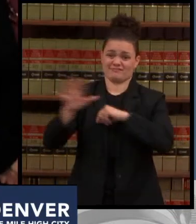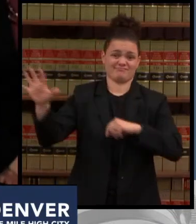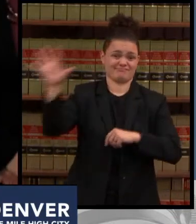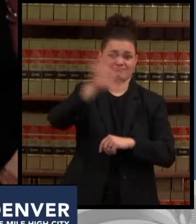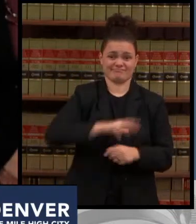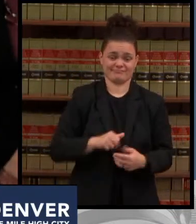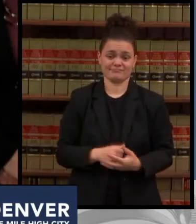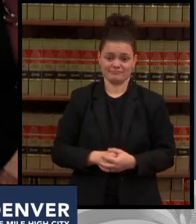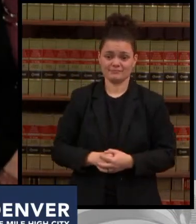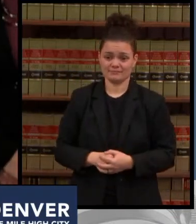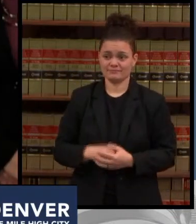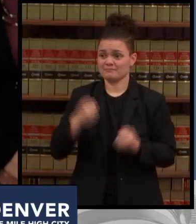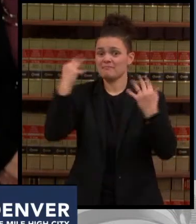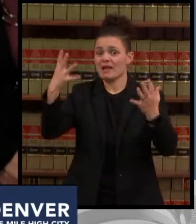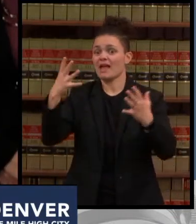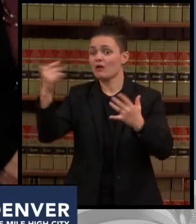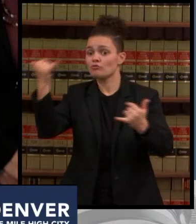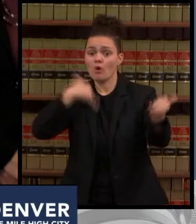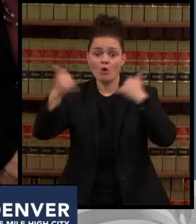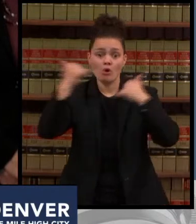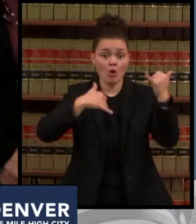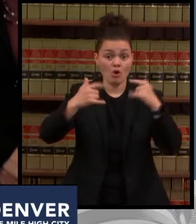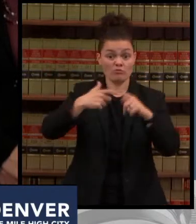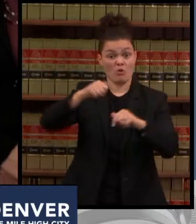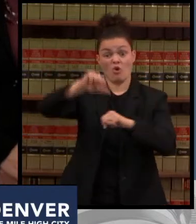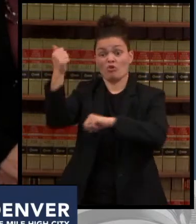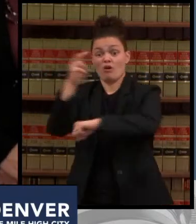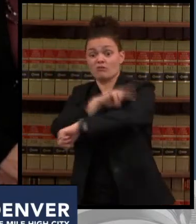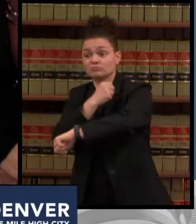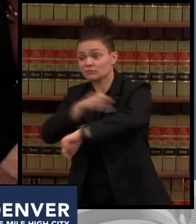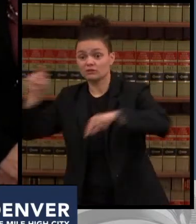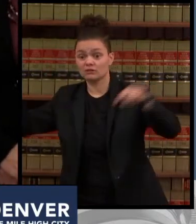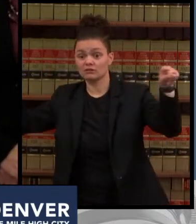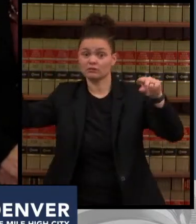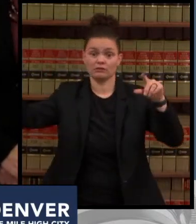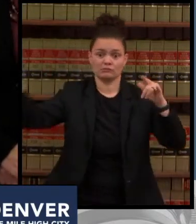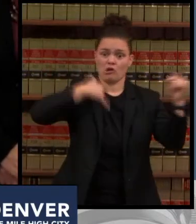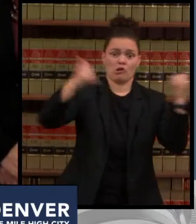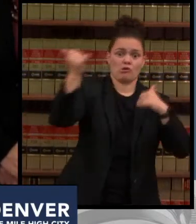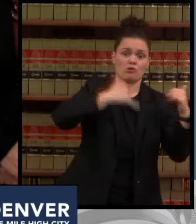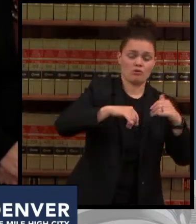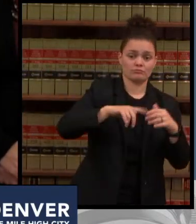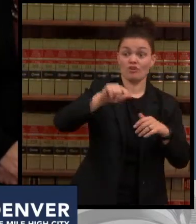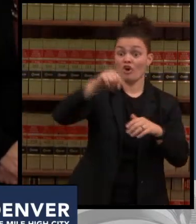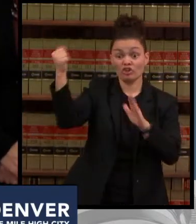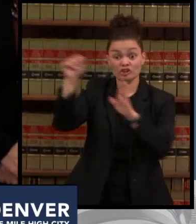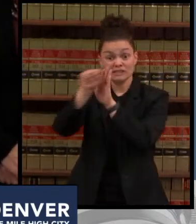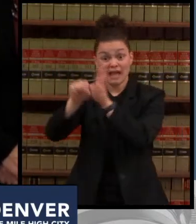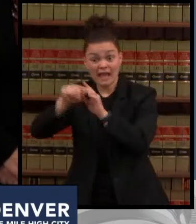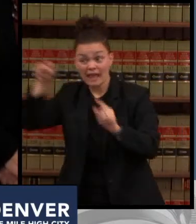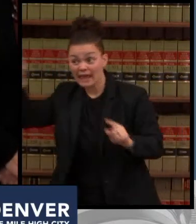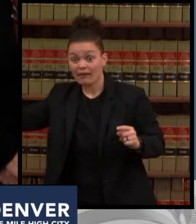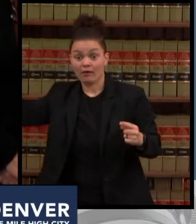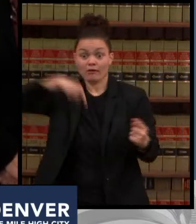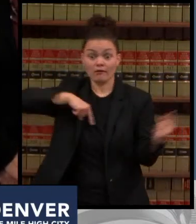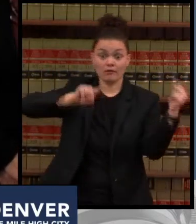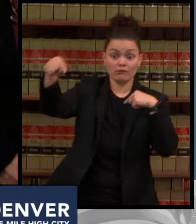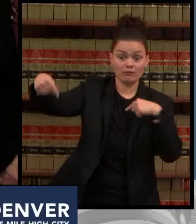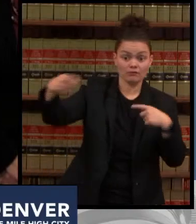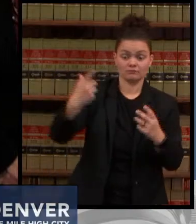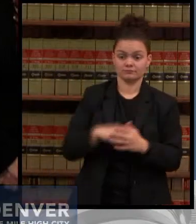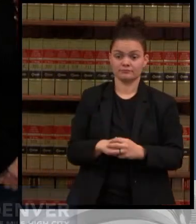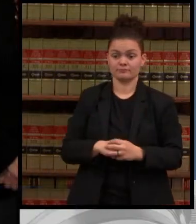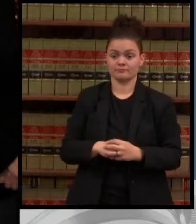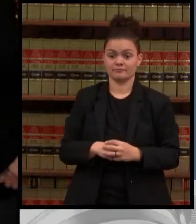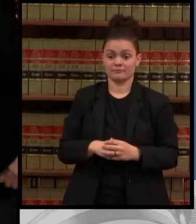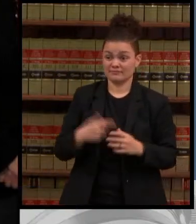hospitals from institutions around the state and around the neighboring states, asking for us to be able to take